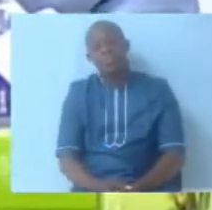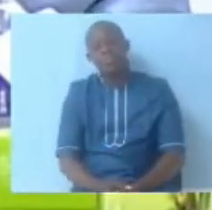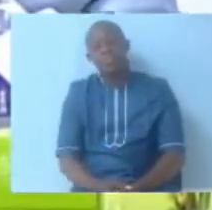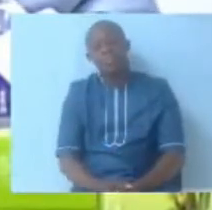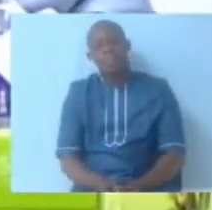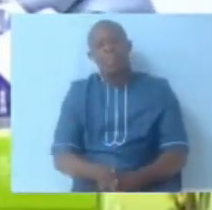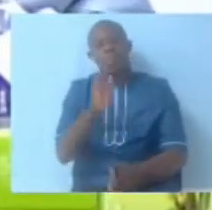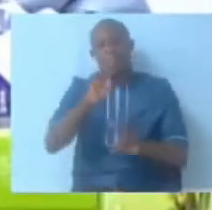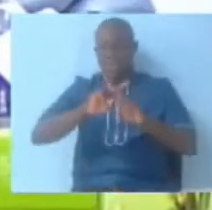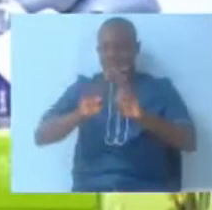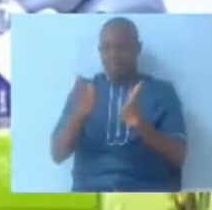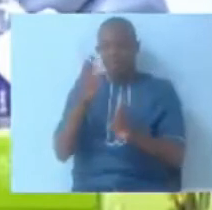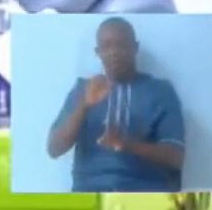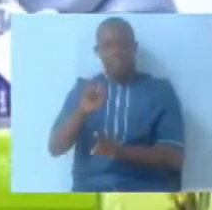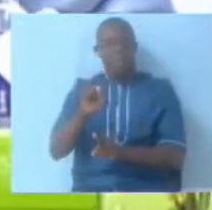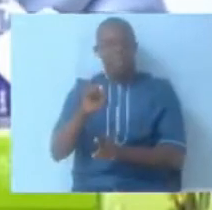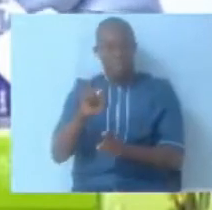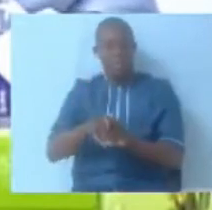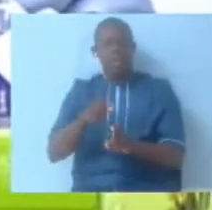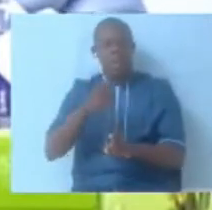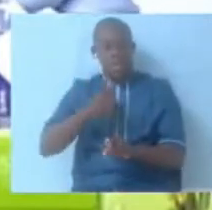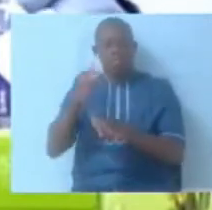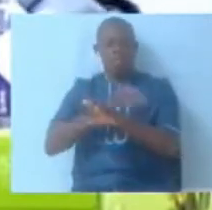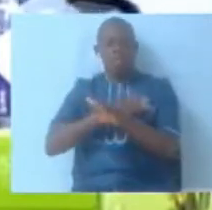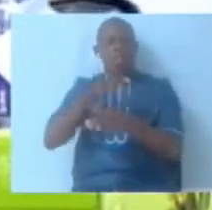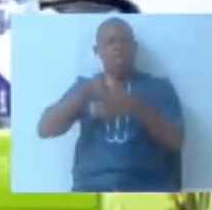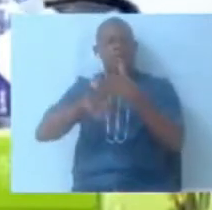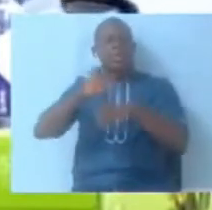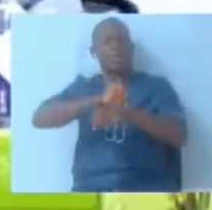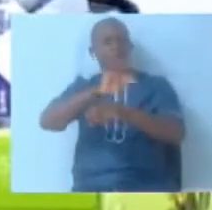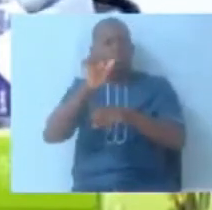apart from that also, I was in Sierra Leone and I've seen war